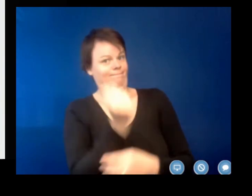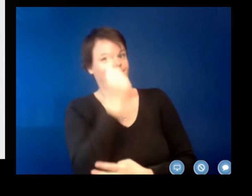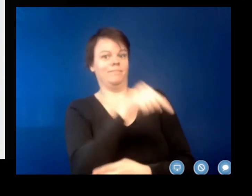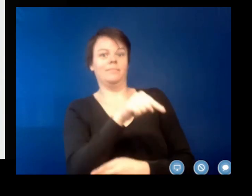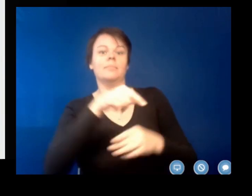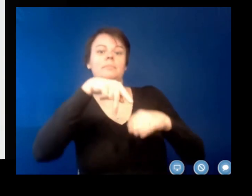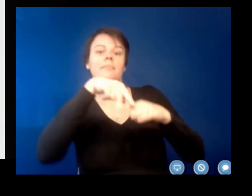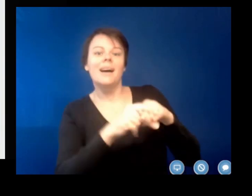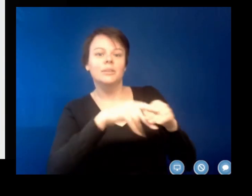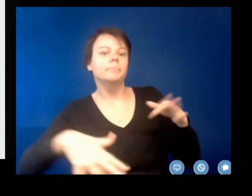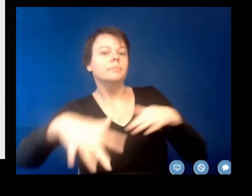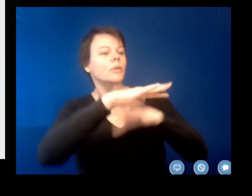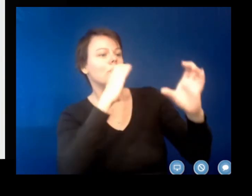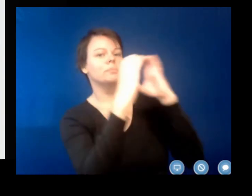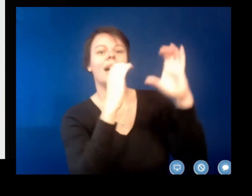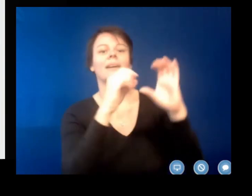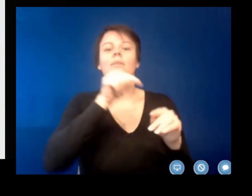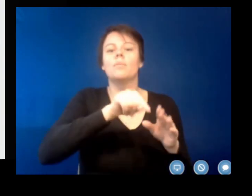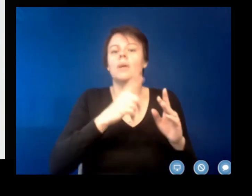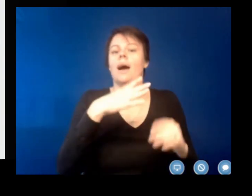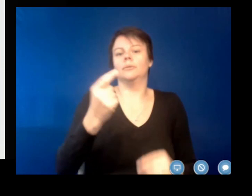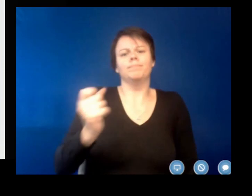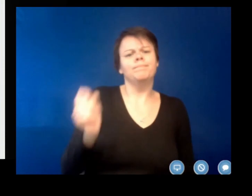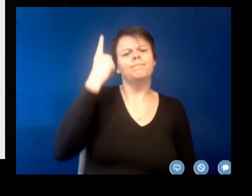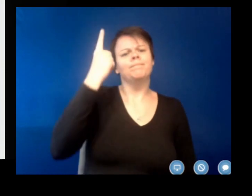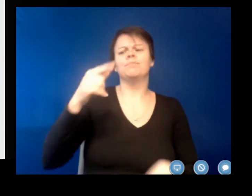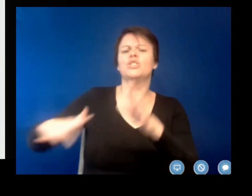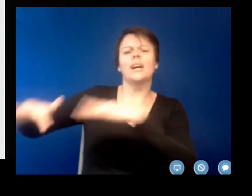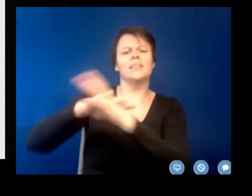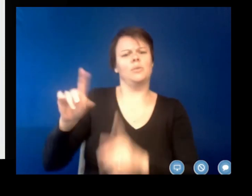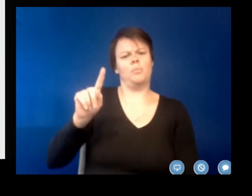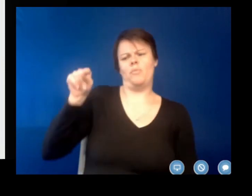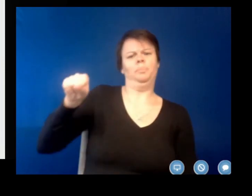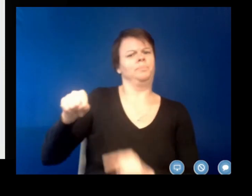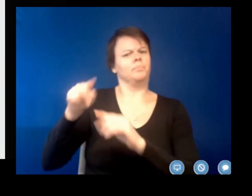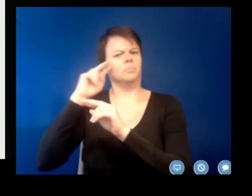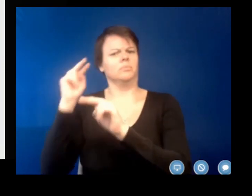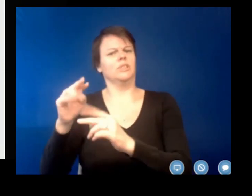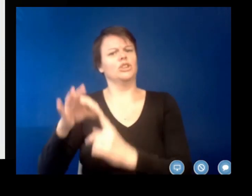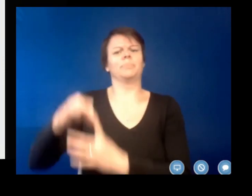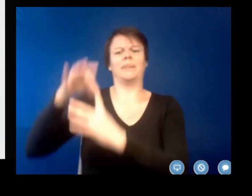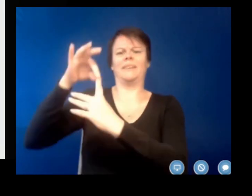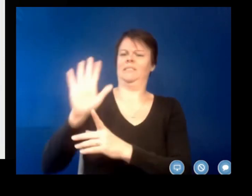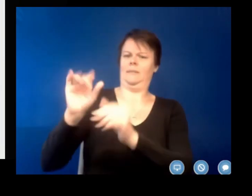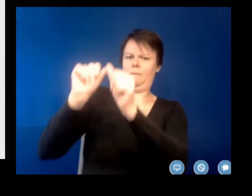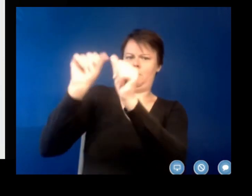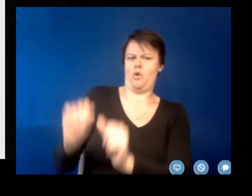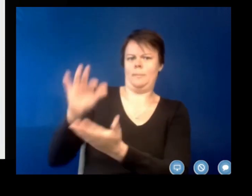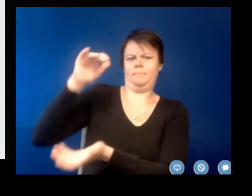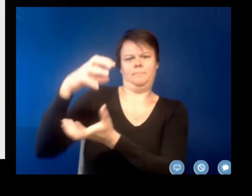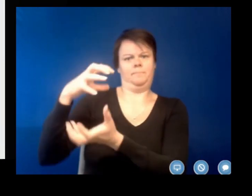Jacques Derrida calls this kind of order beyond the principles of